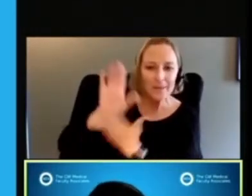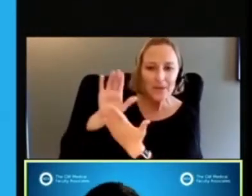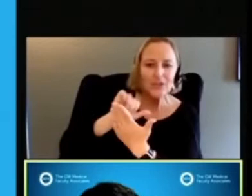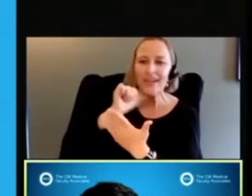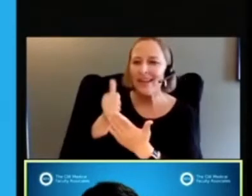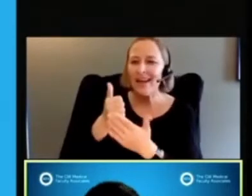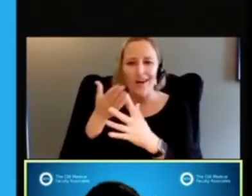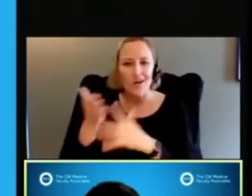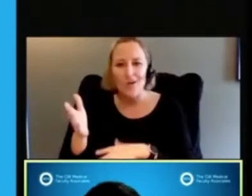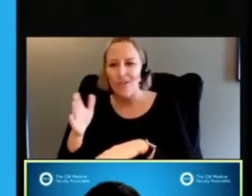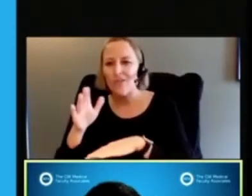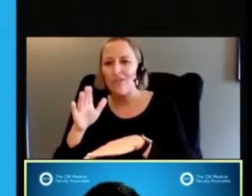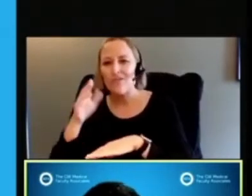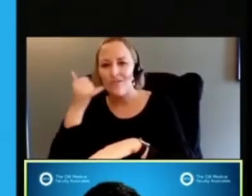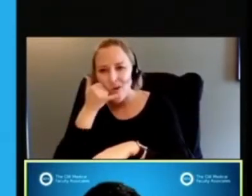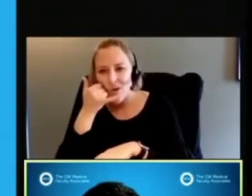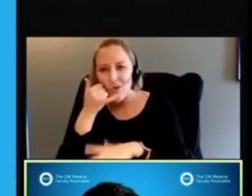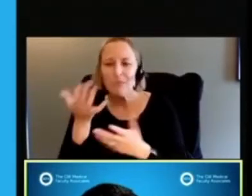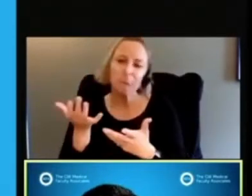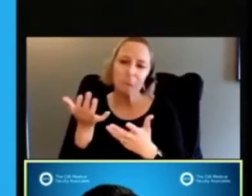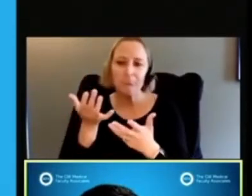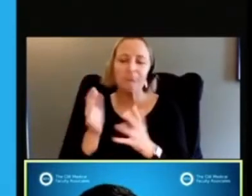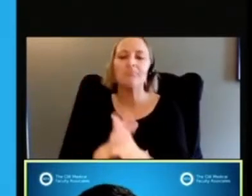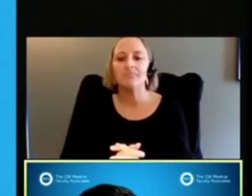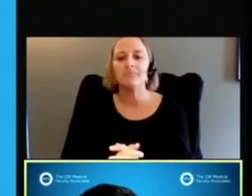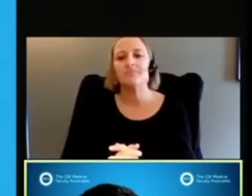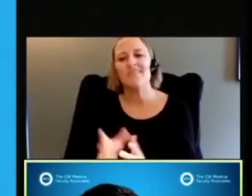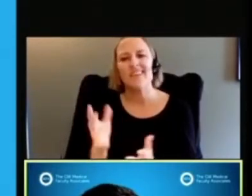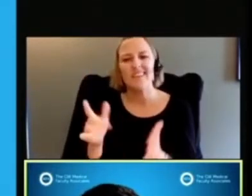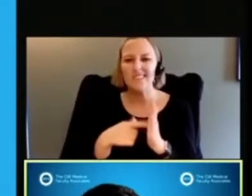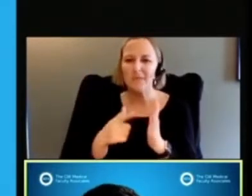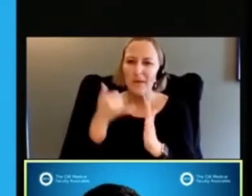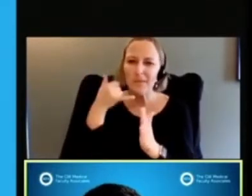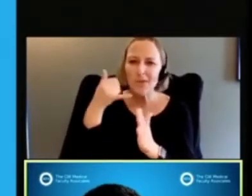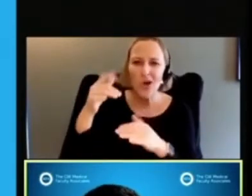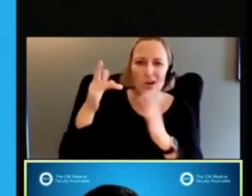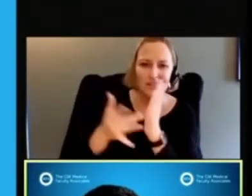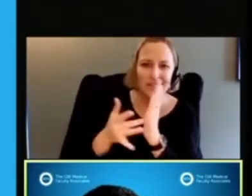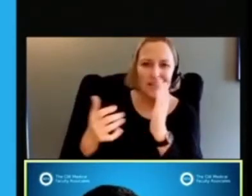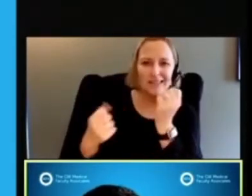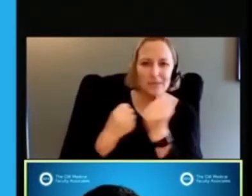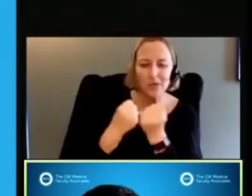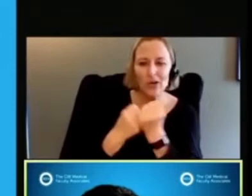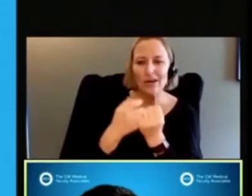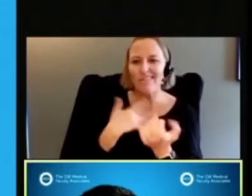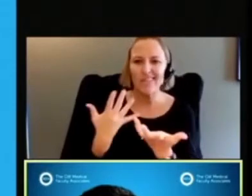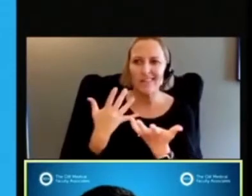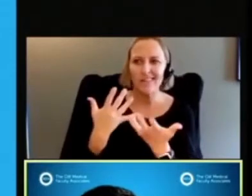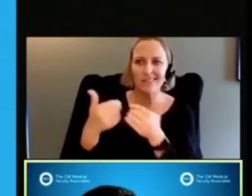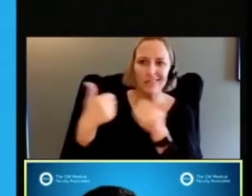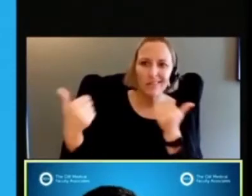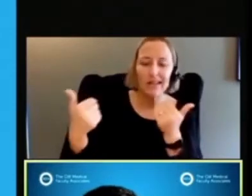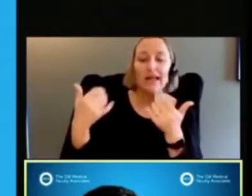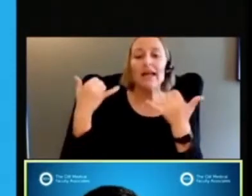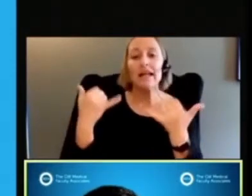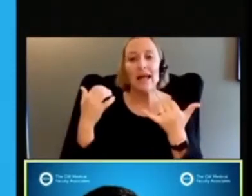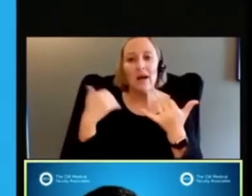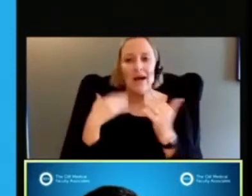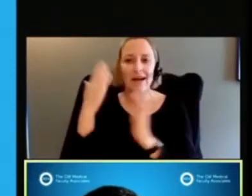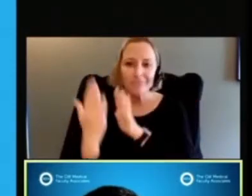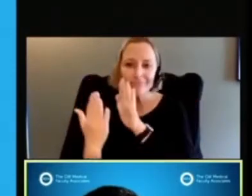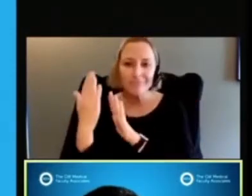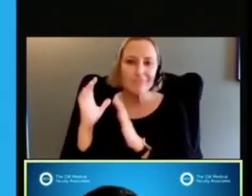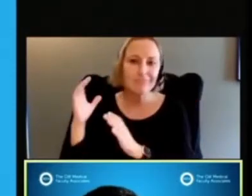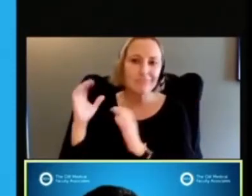kind of on the phone as a, kind of an anonymous technical support, but really this kind of in-person coaching.